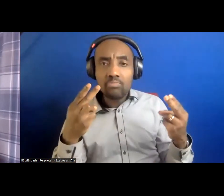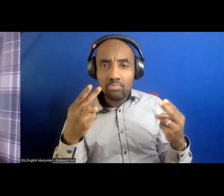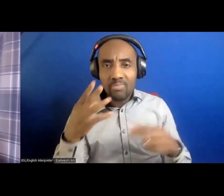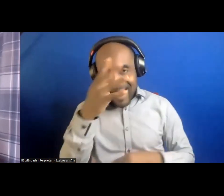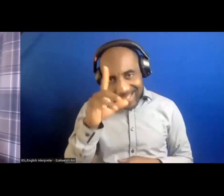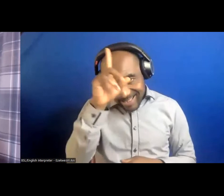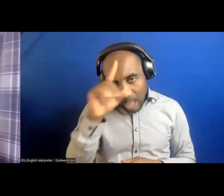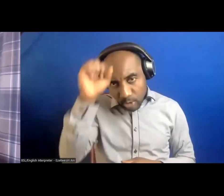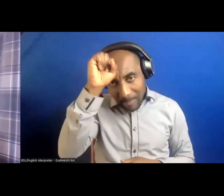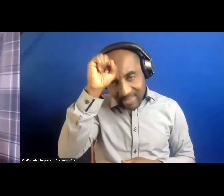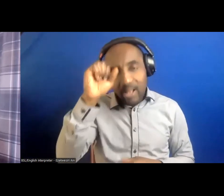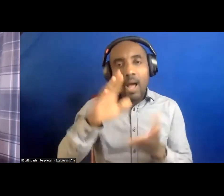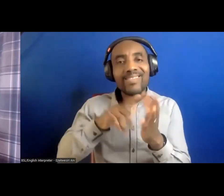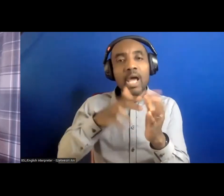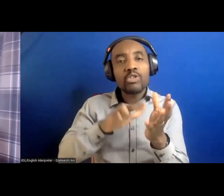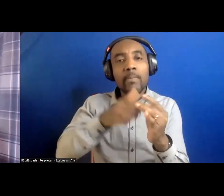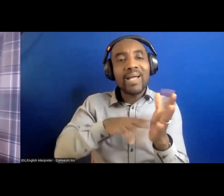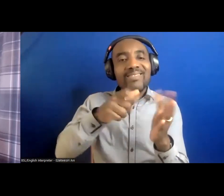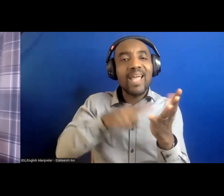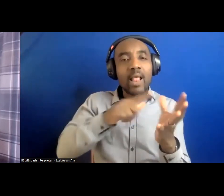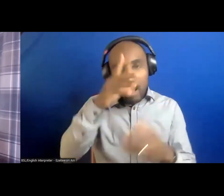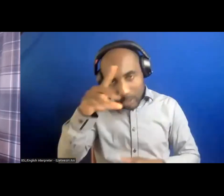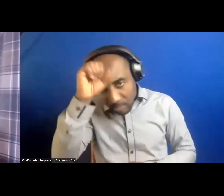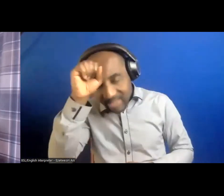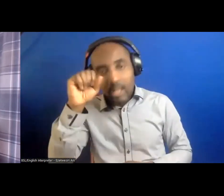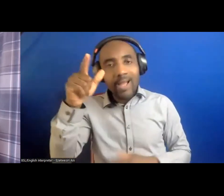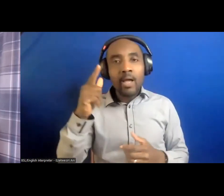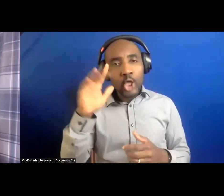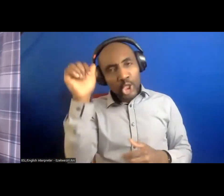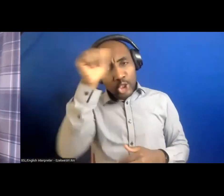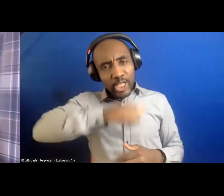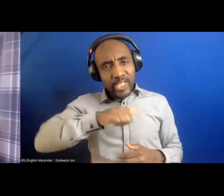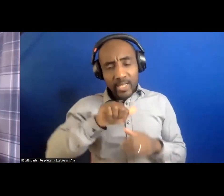who used political genius to build hope and opportunity post-apartheid,